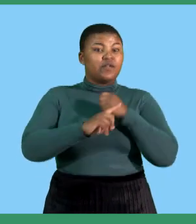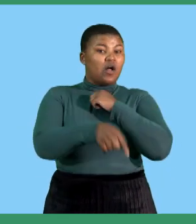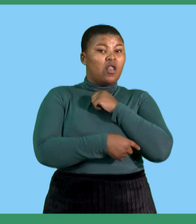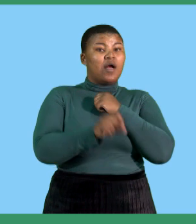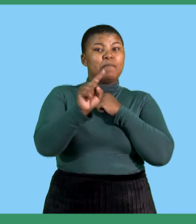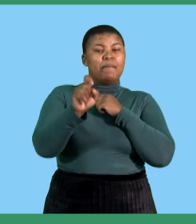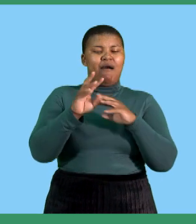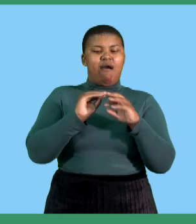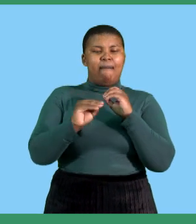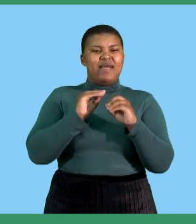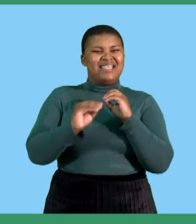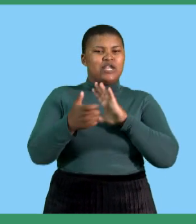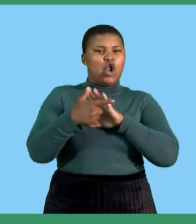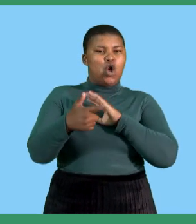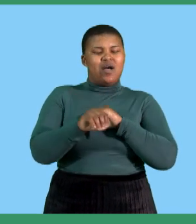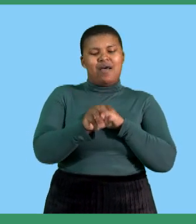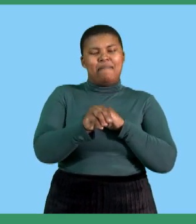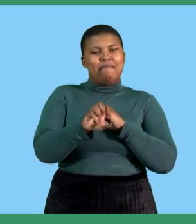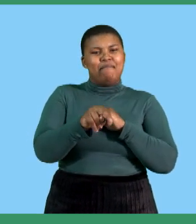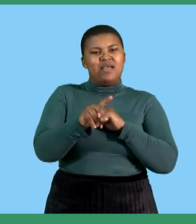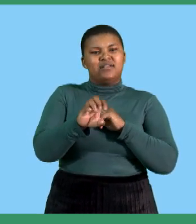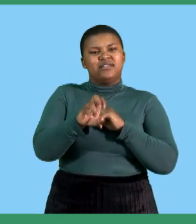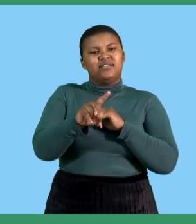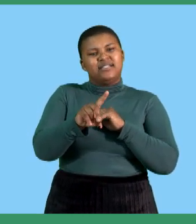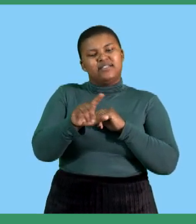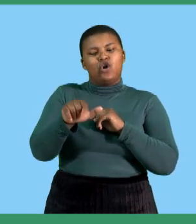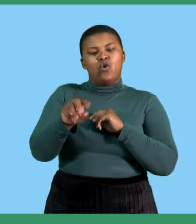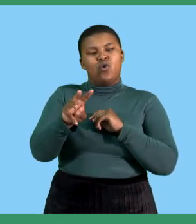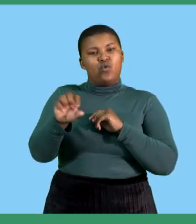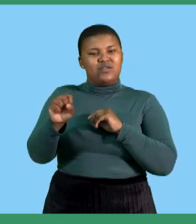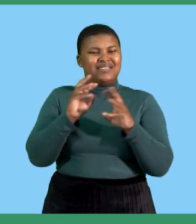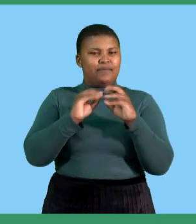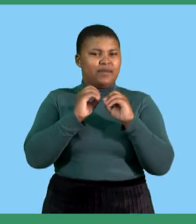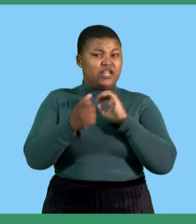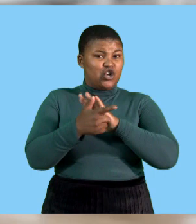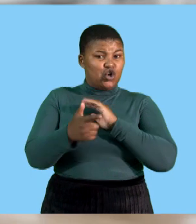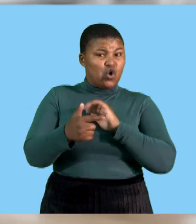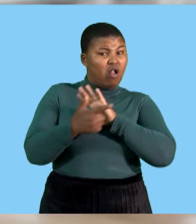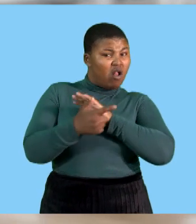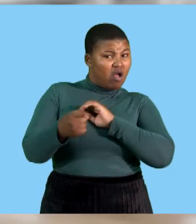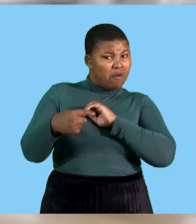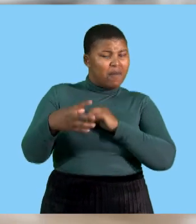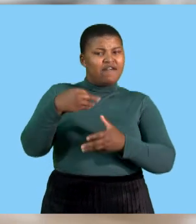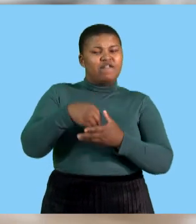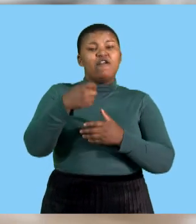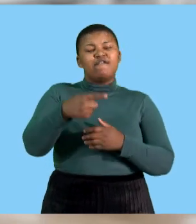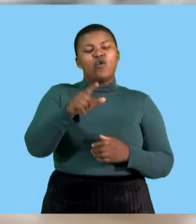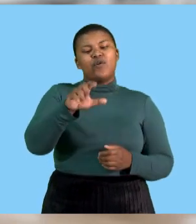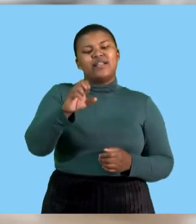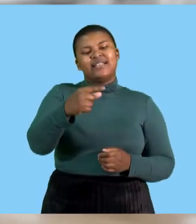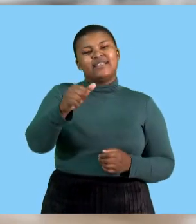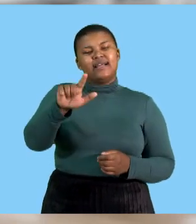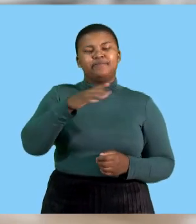And then our last component here is amended laws. Laws is, of course, part of